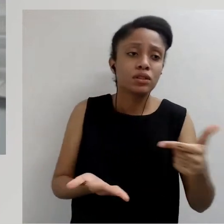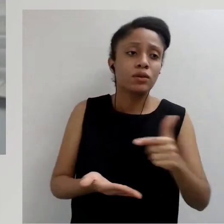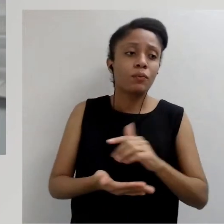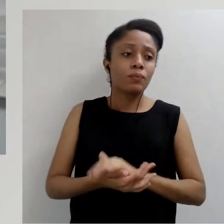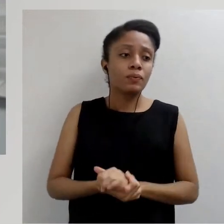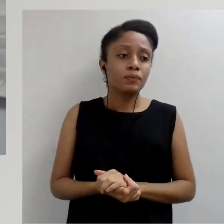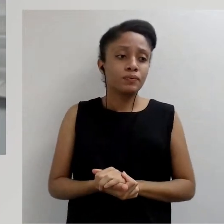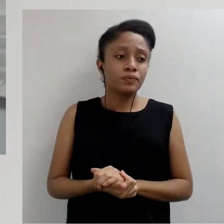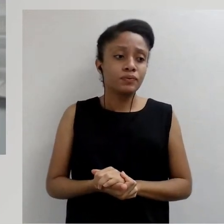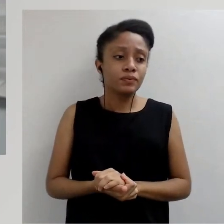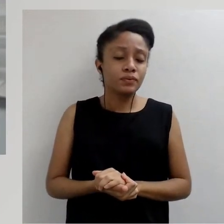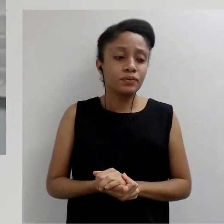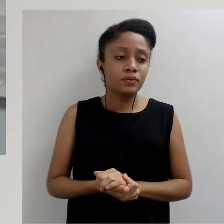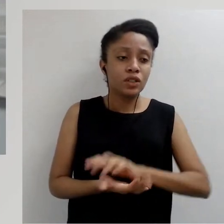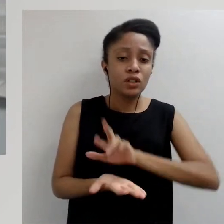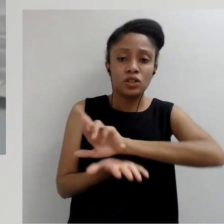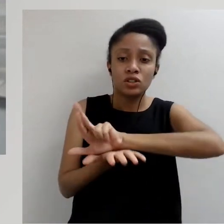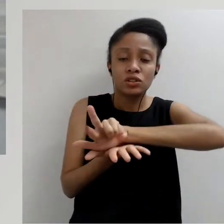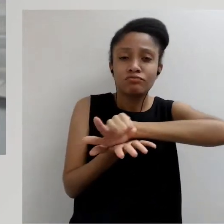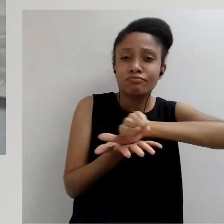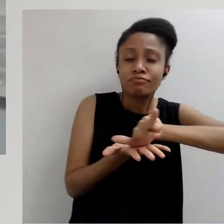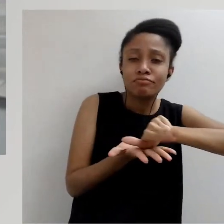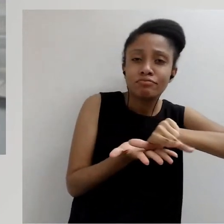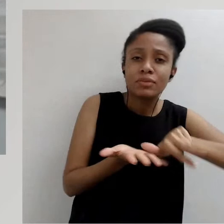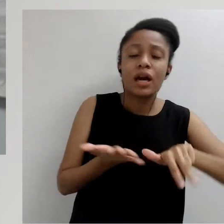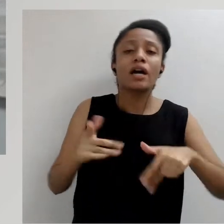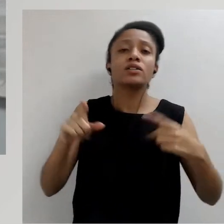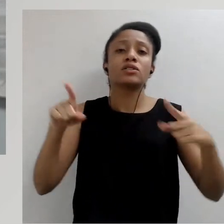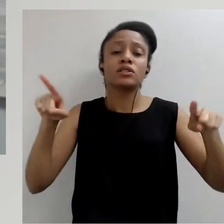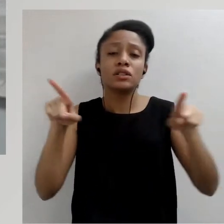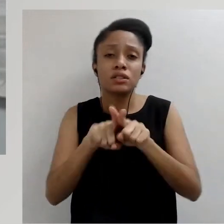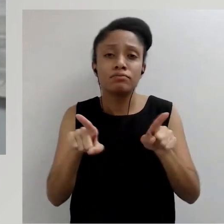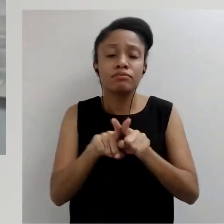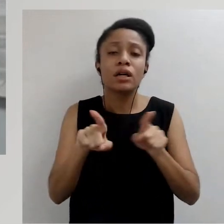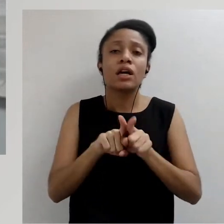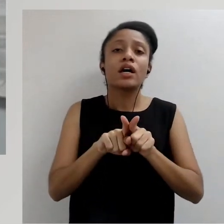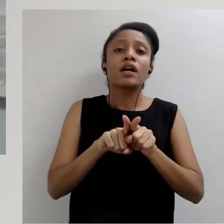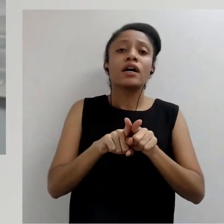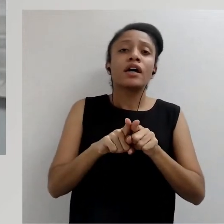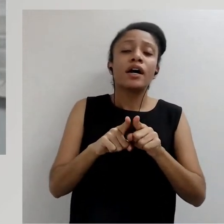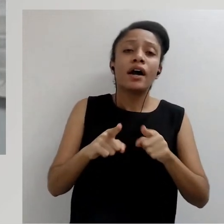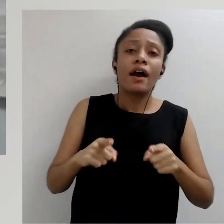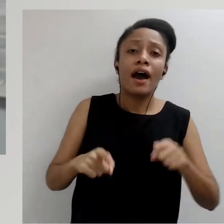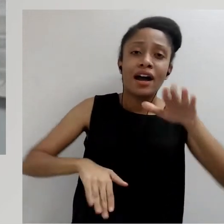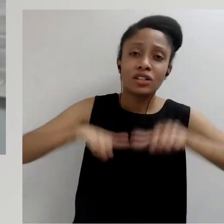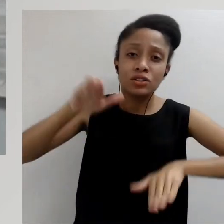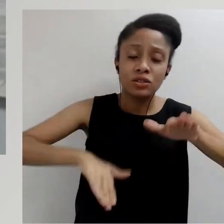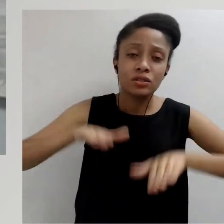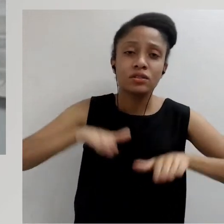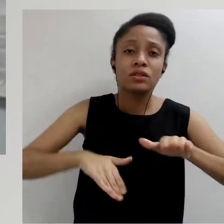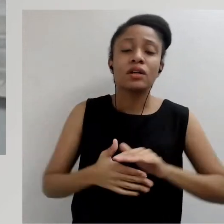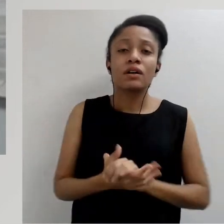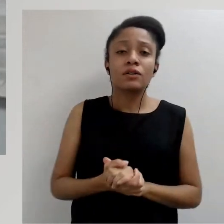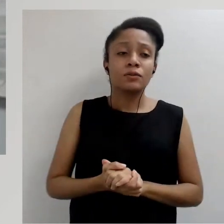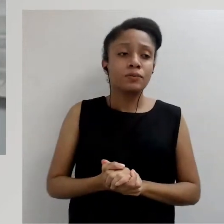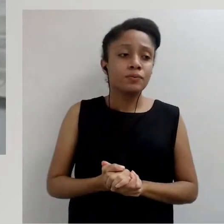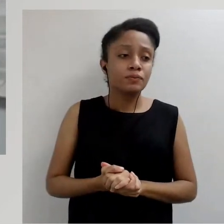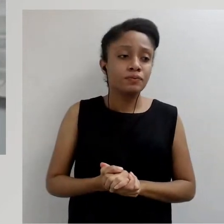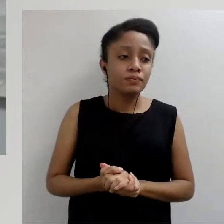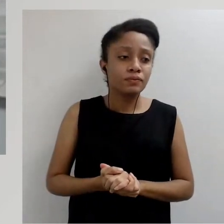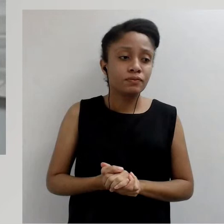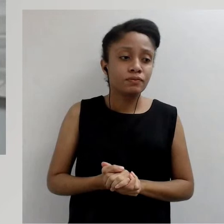only I'm not speaking just for myself, but I'm speaking for the whole printing market.